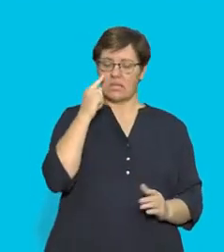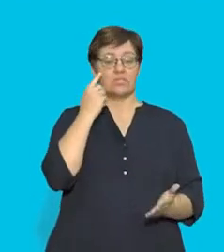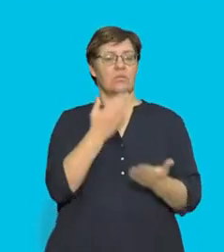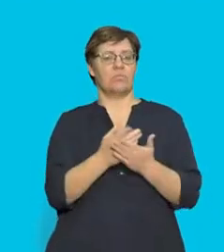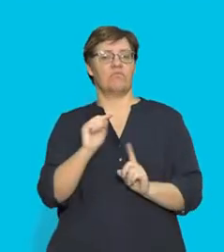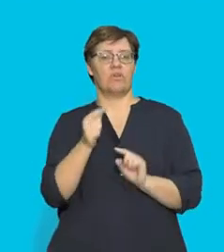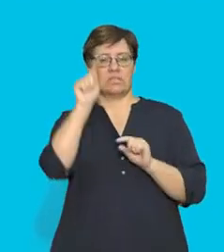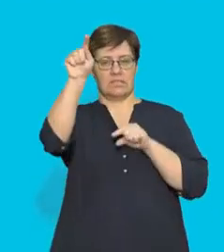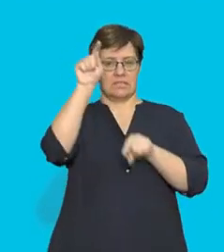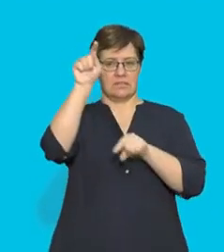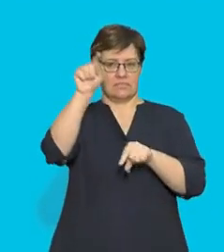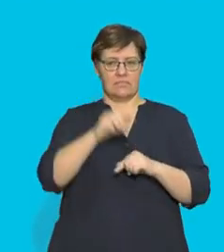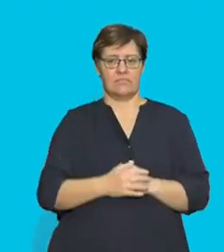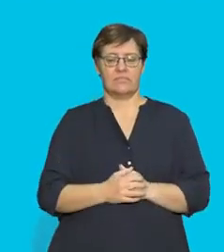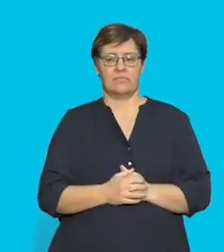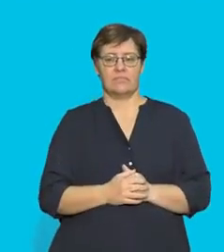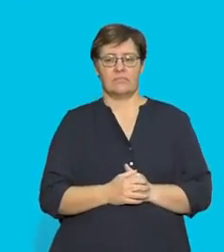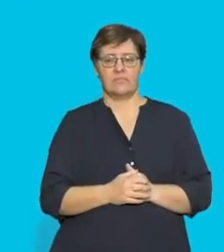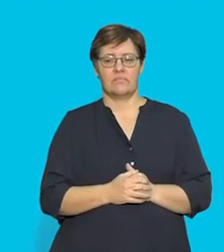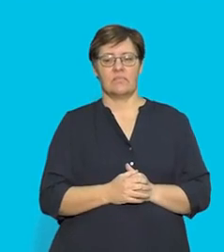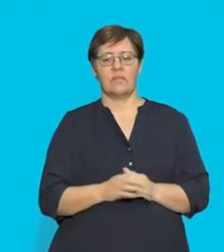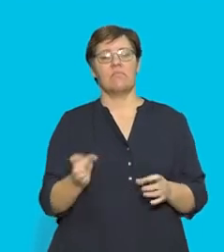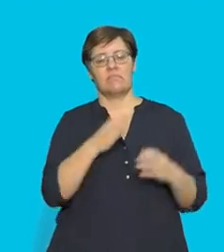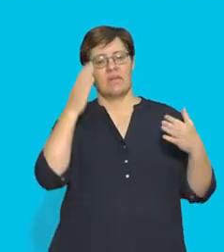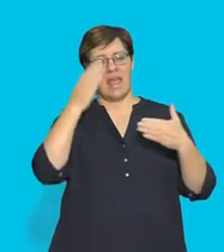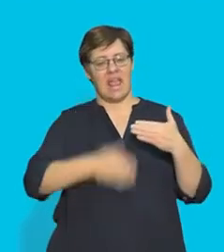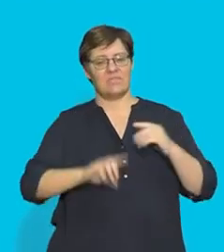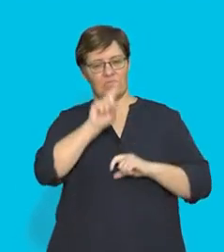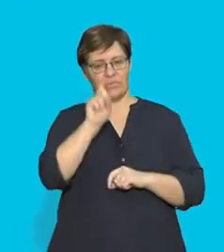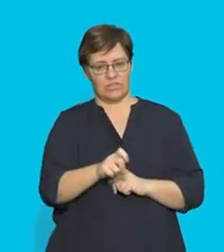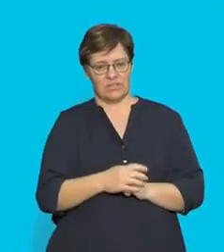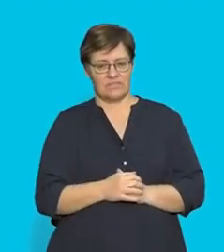first place. And that brings us to the end of this question.